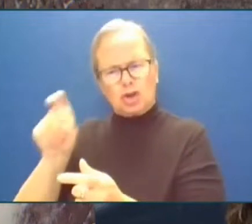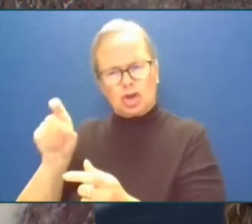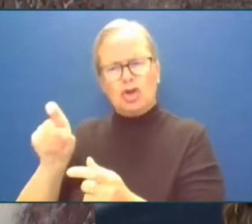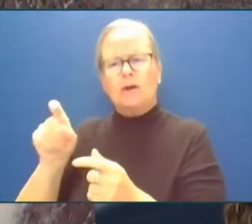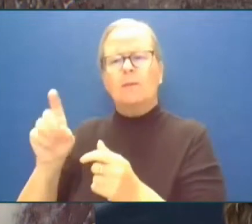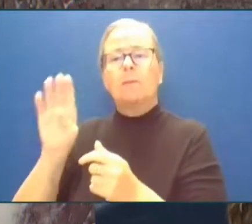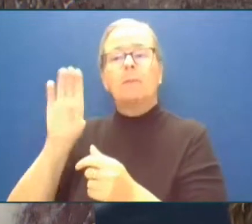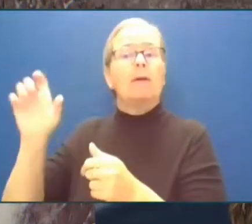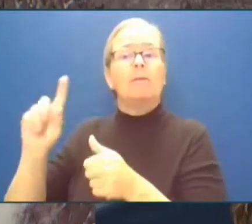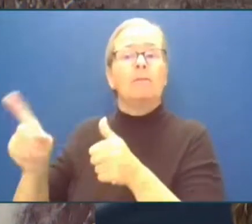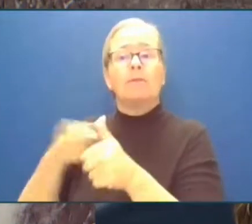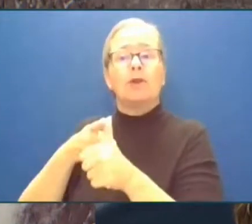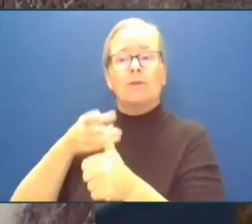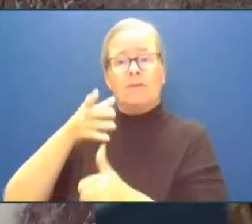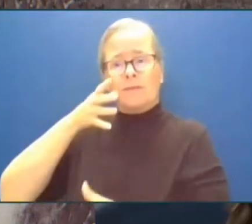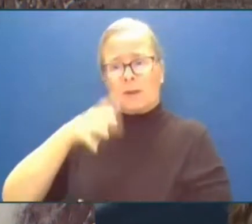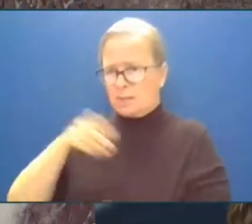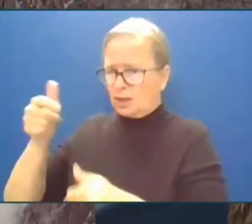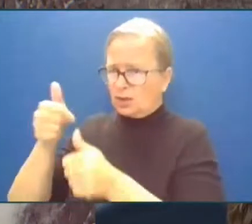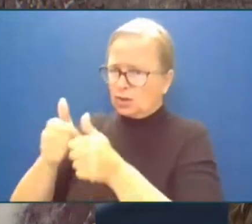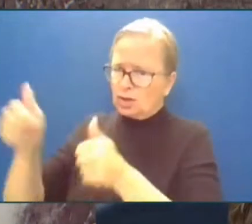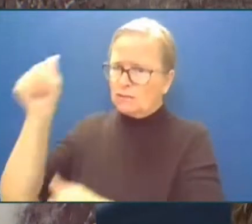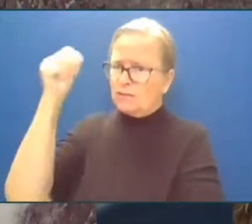in Canada.